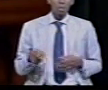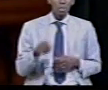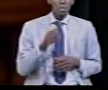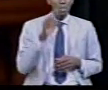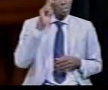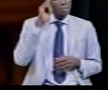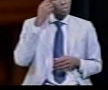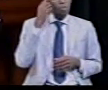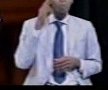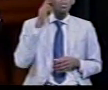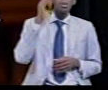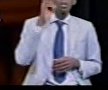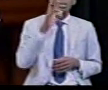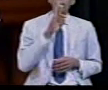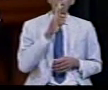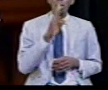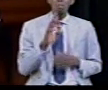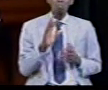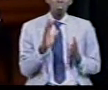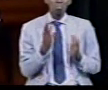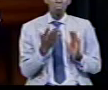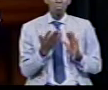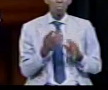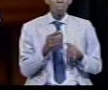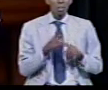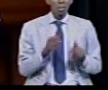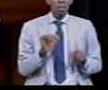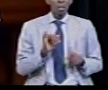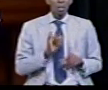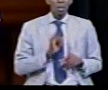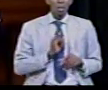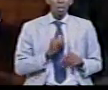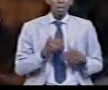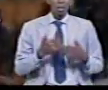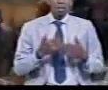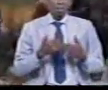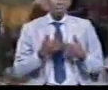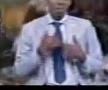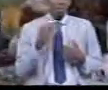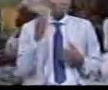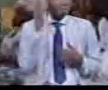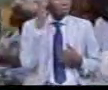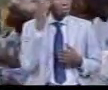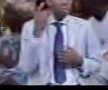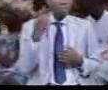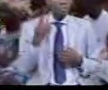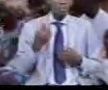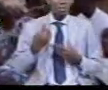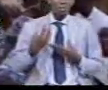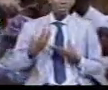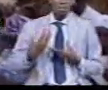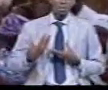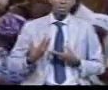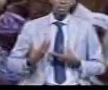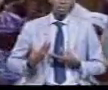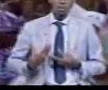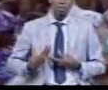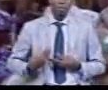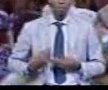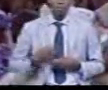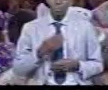think you're like light, a gentle whisper